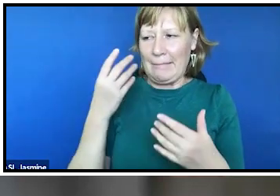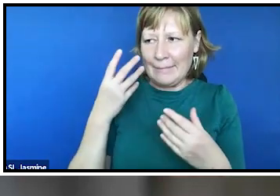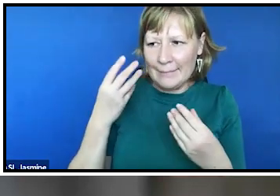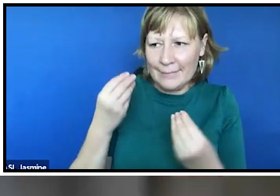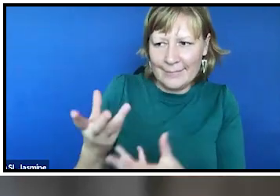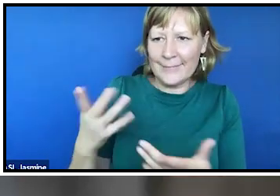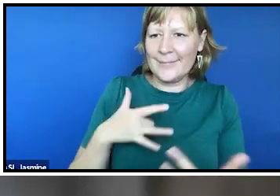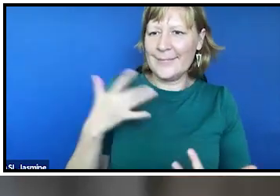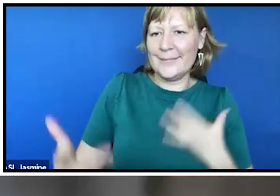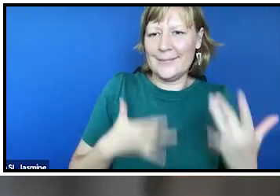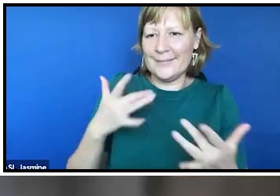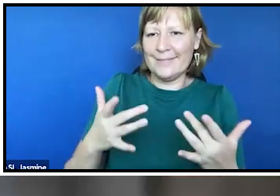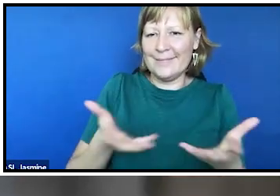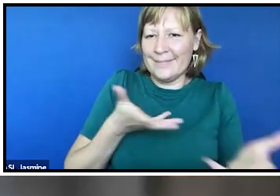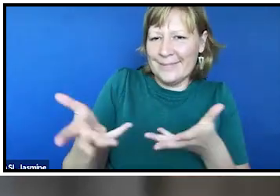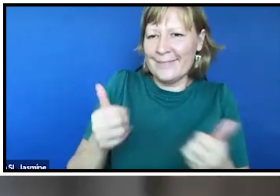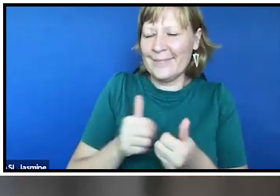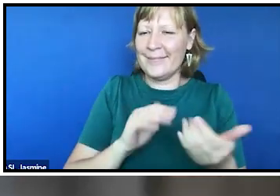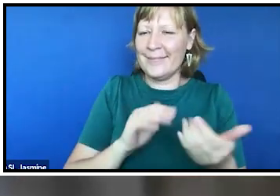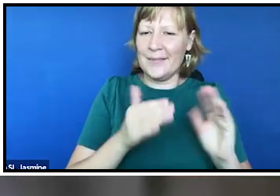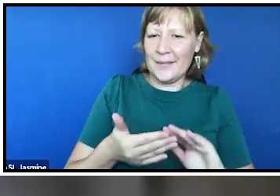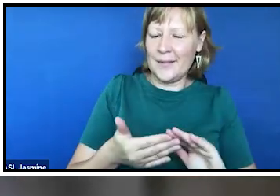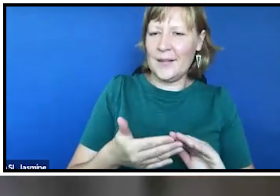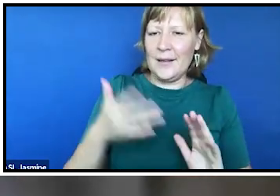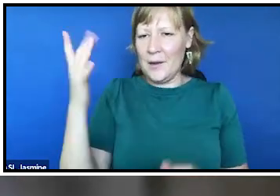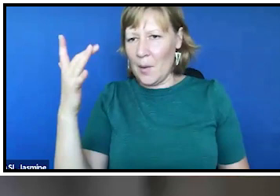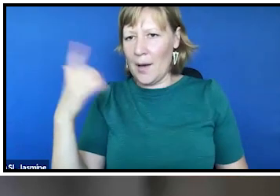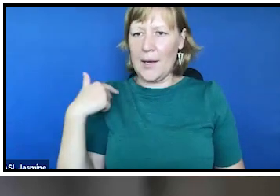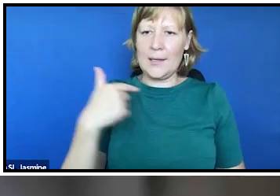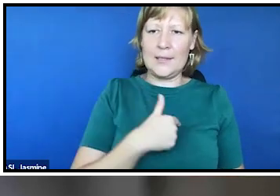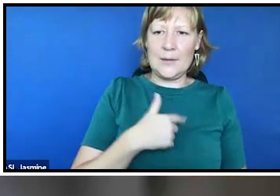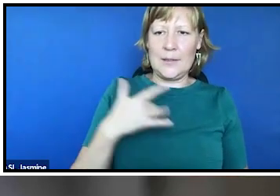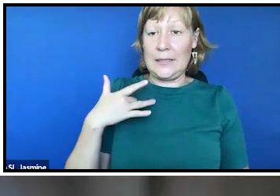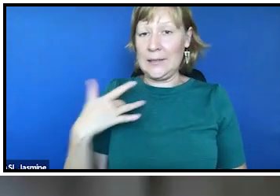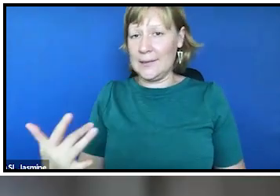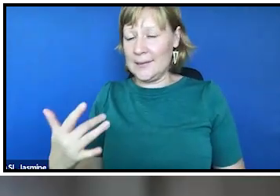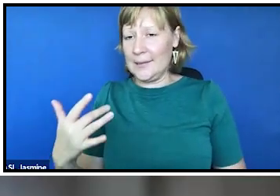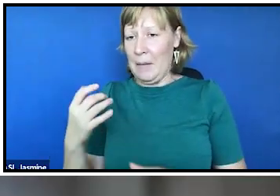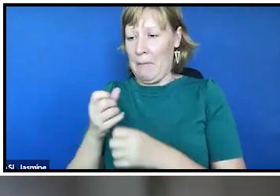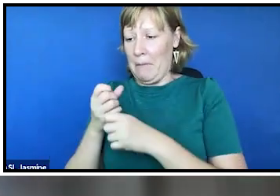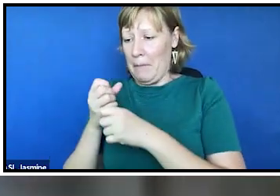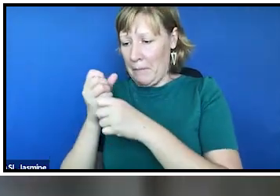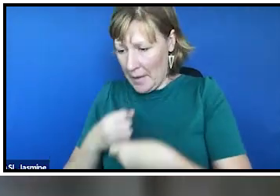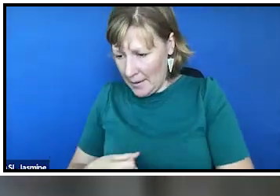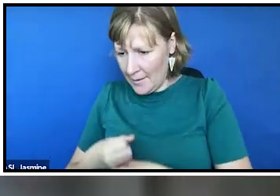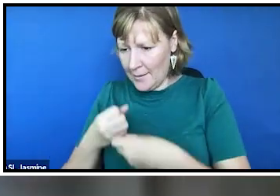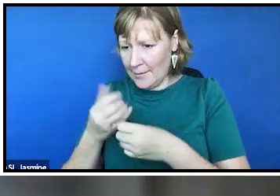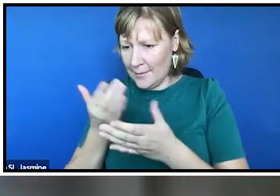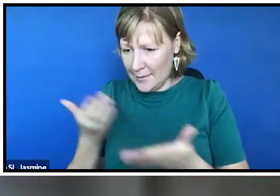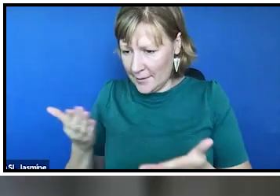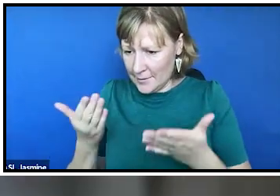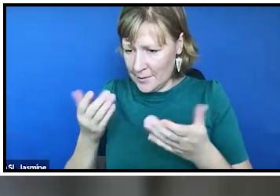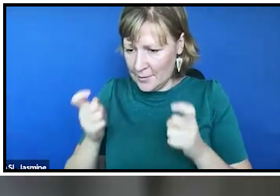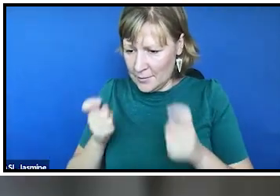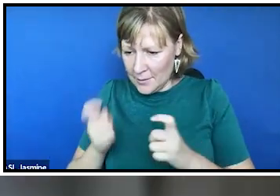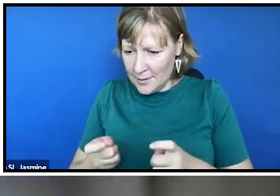community, because oftentimes we create product and we don't really get the feedback and see how how it lands on your end. So we're very, very excited. And